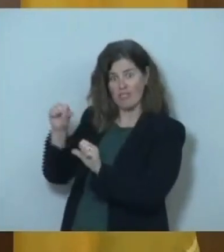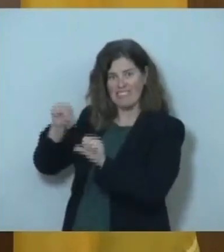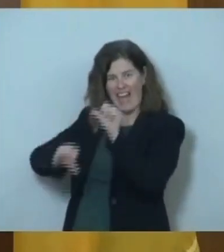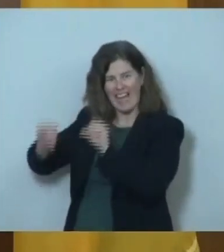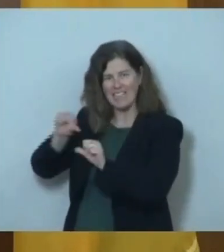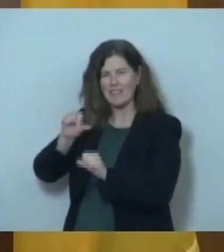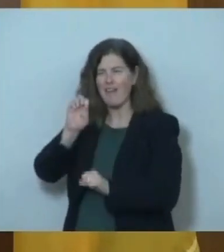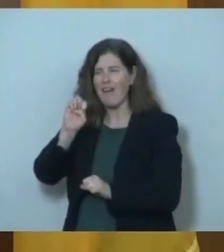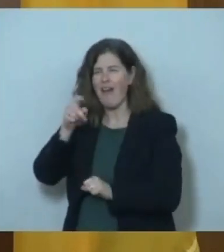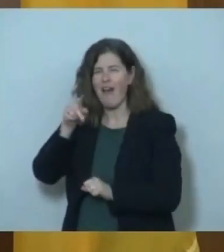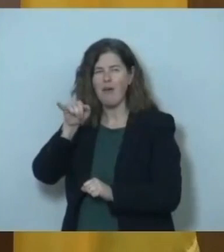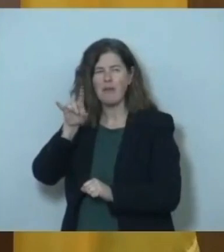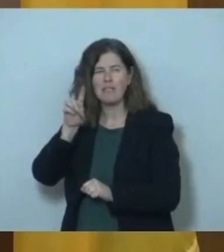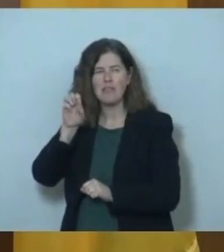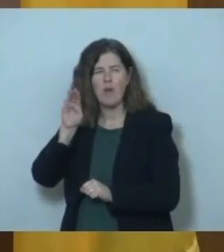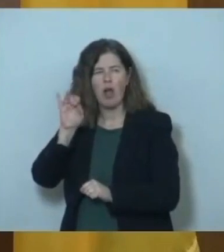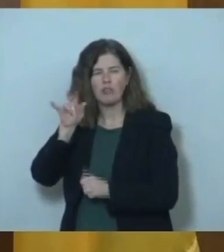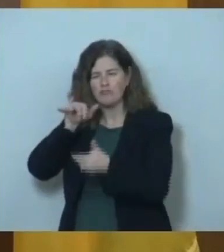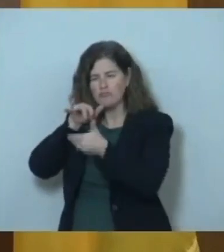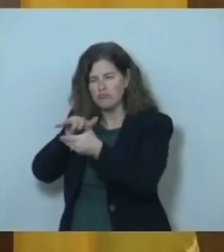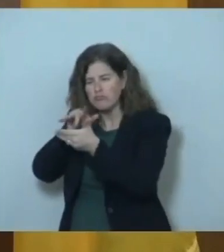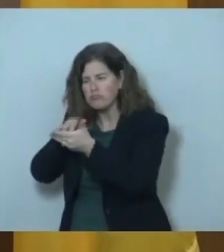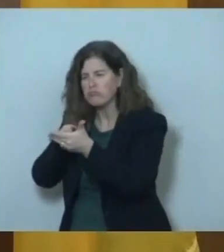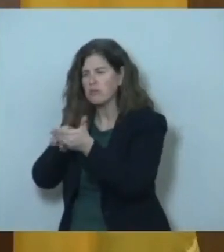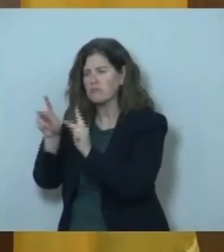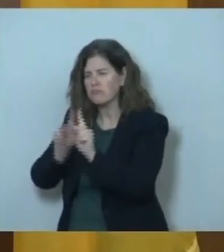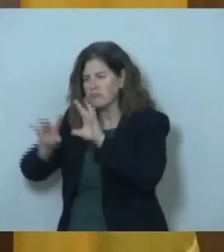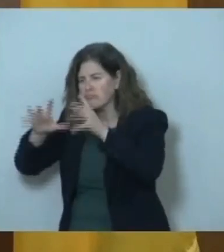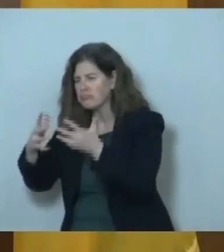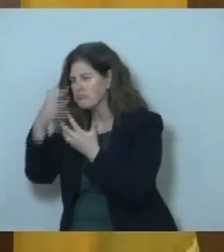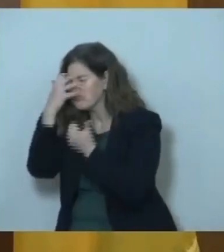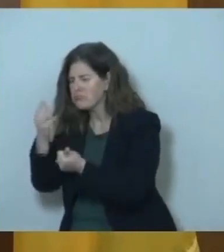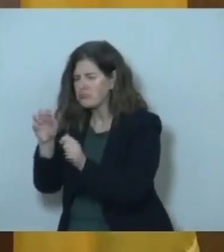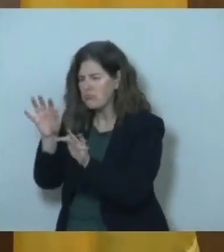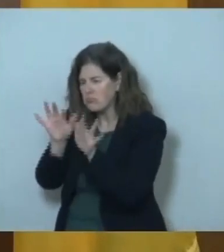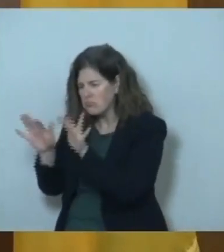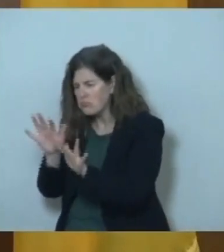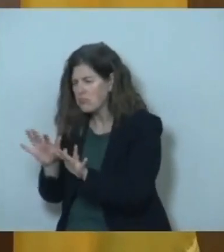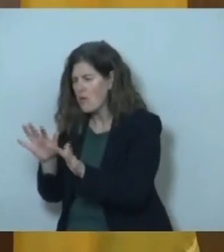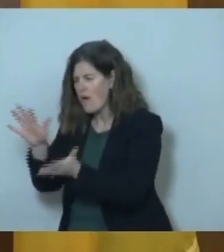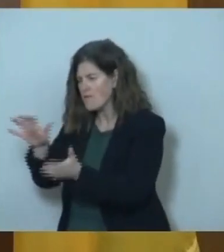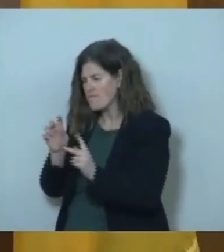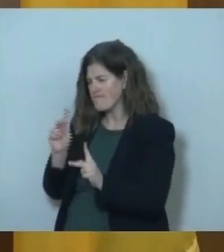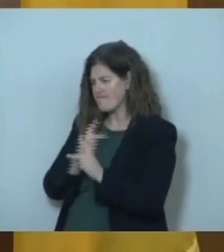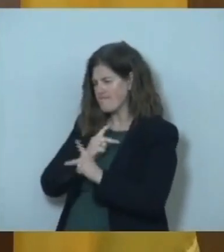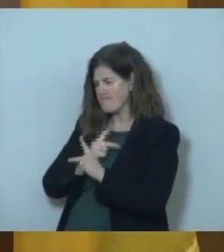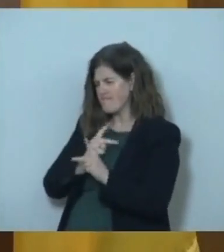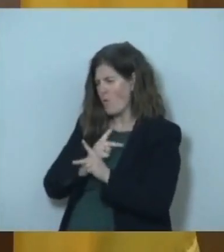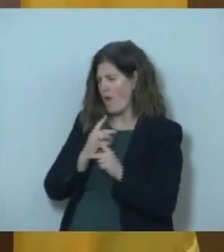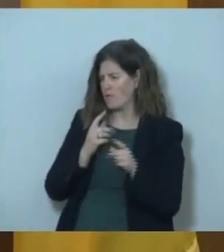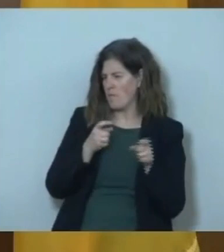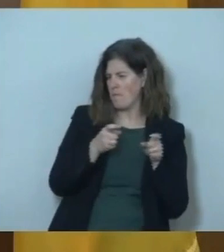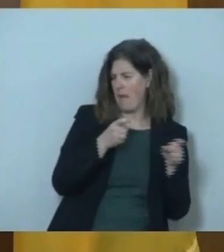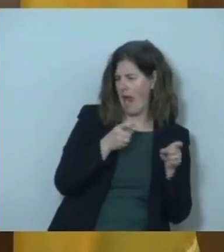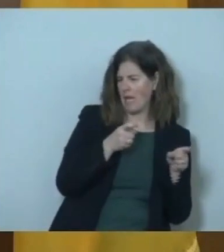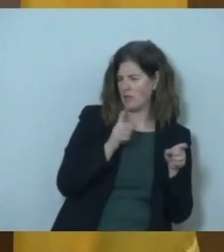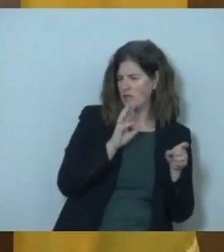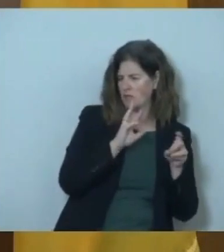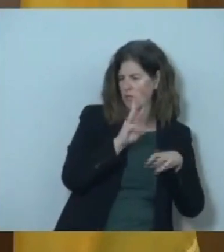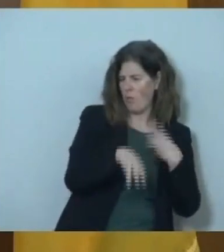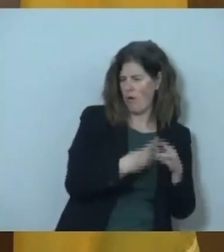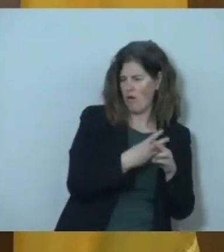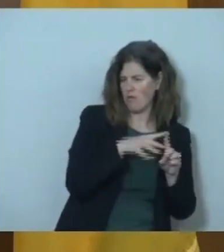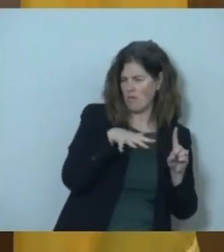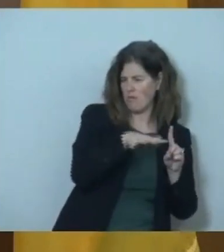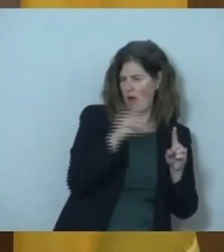epidemiology, population health. And if we don't manage our new COVID-19 reality,